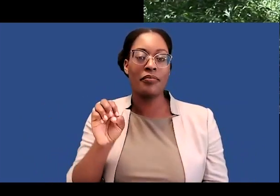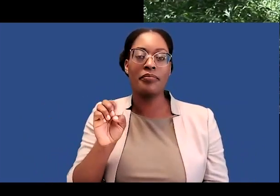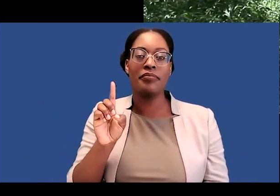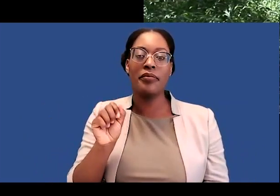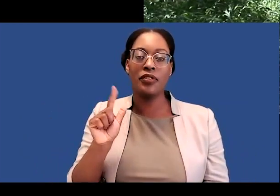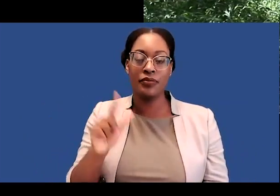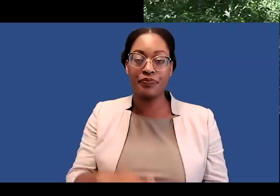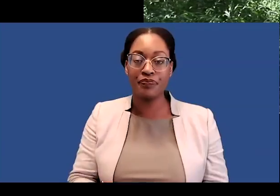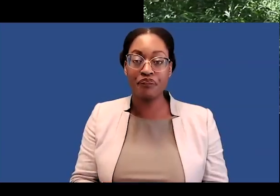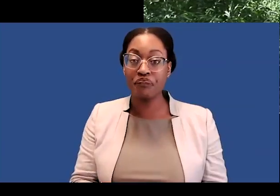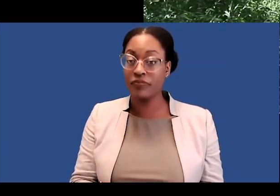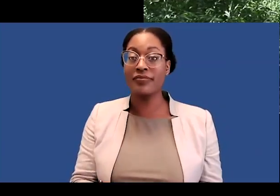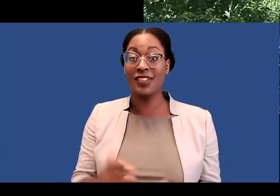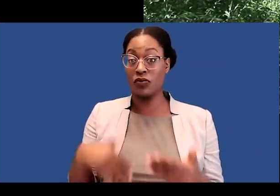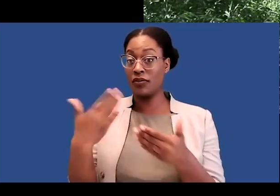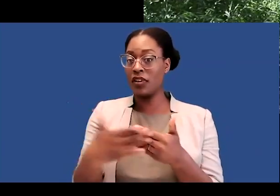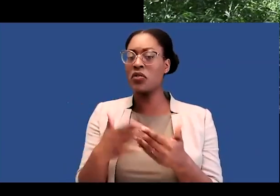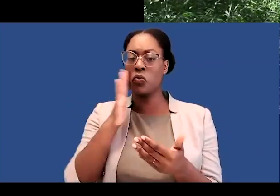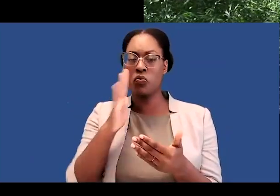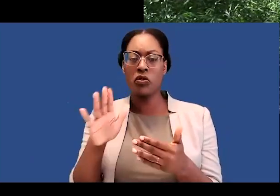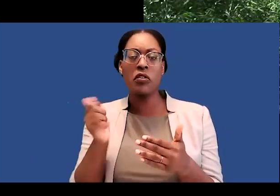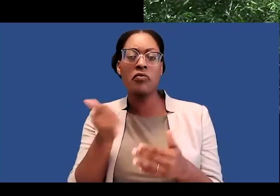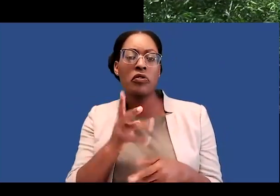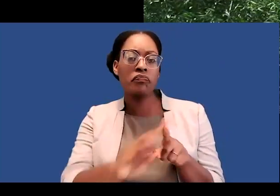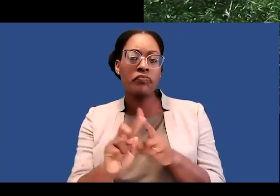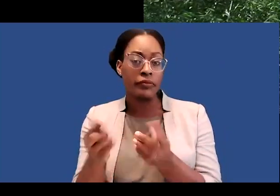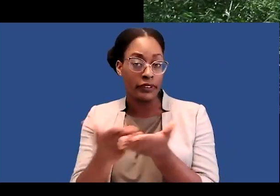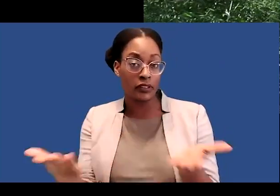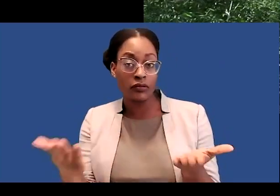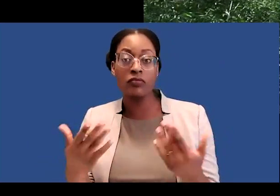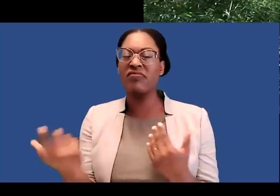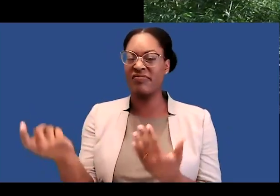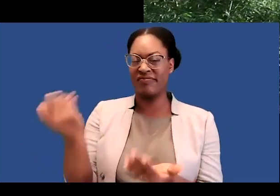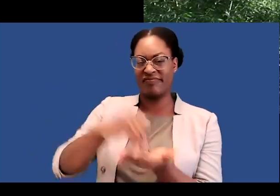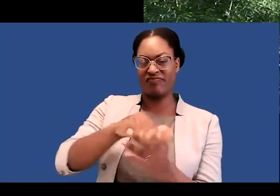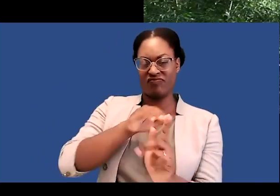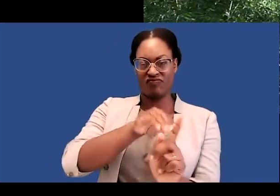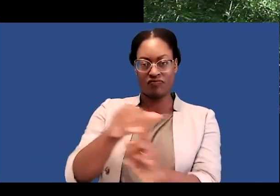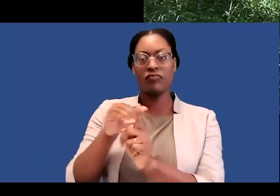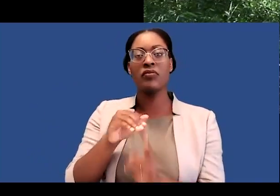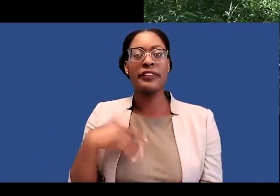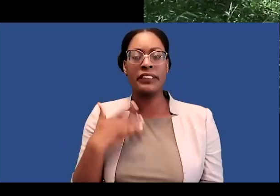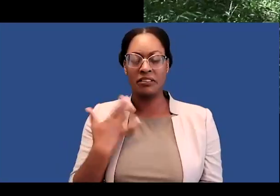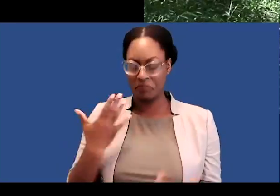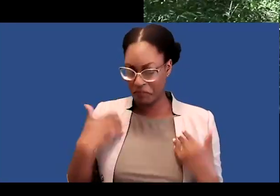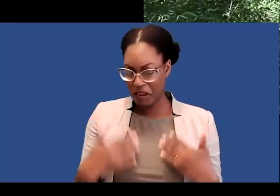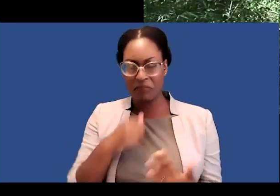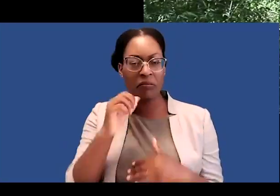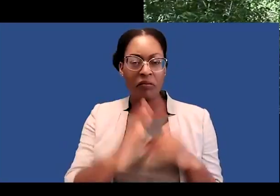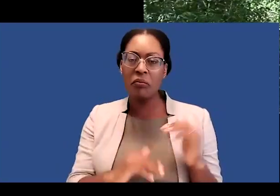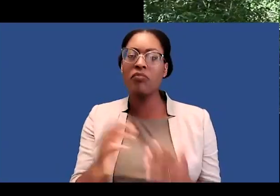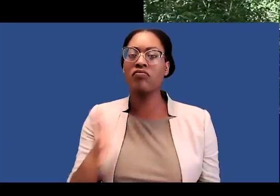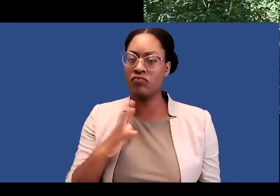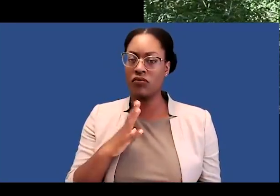We're going to do a few things, so if anything feels uncomfortable, then go back to the last pose that felt